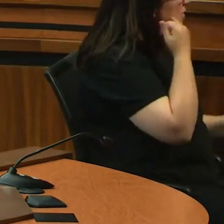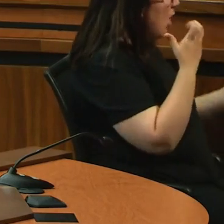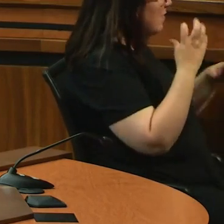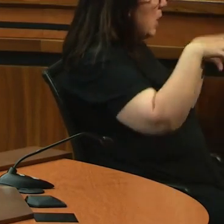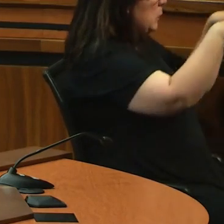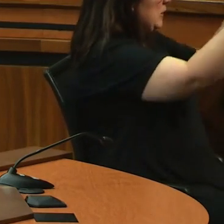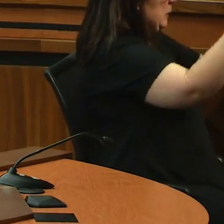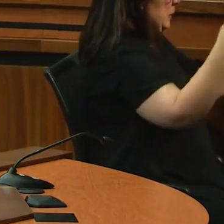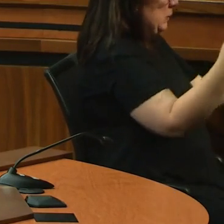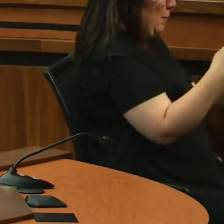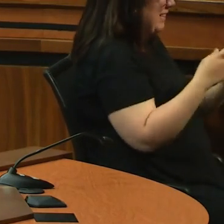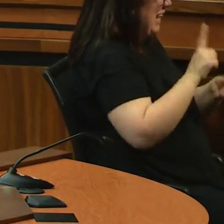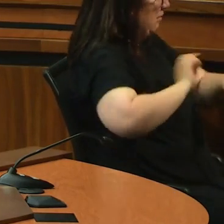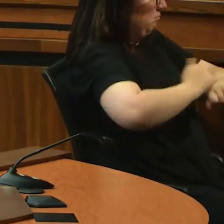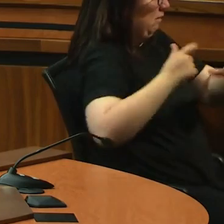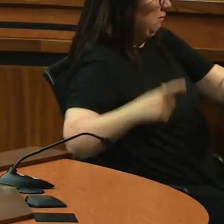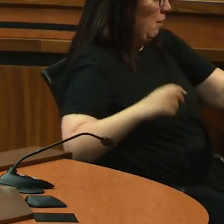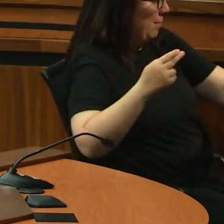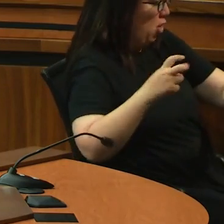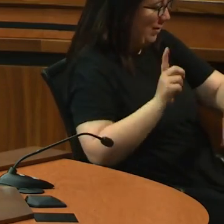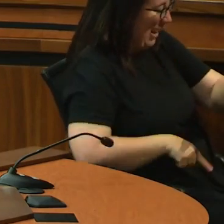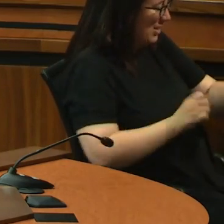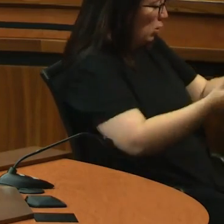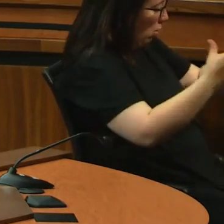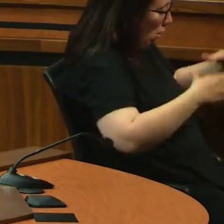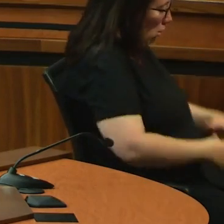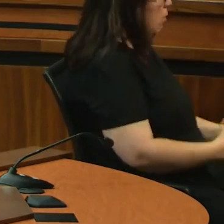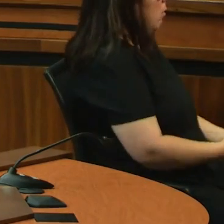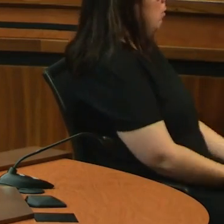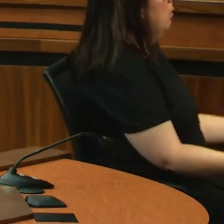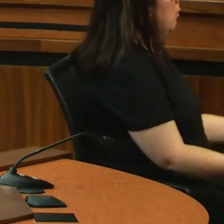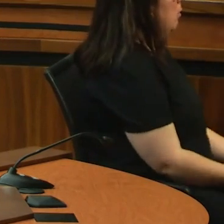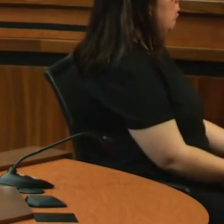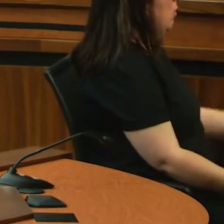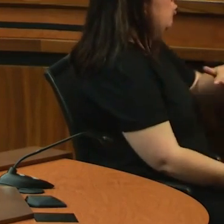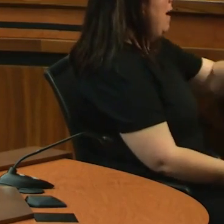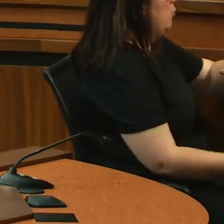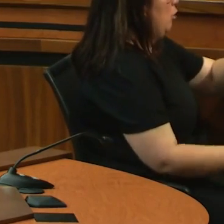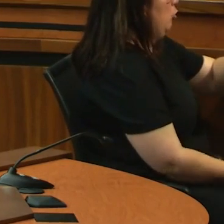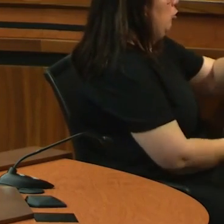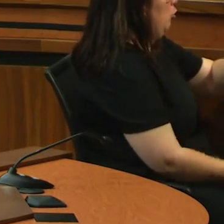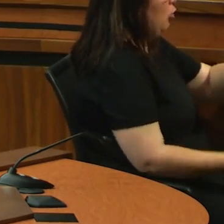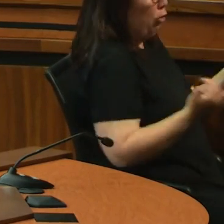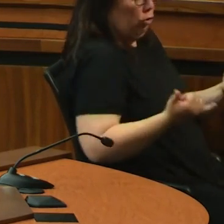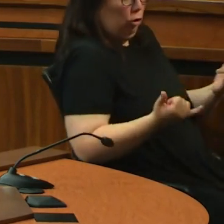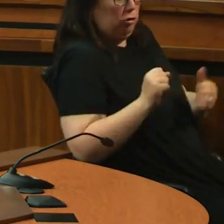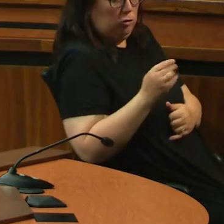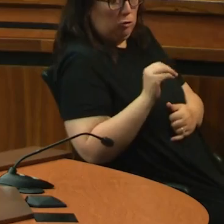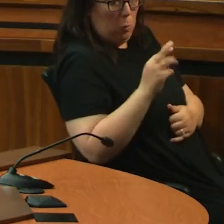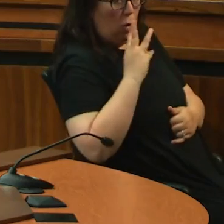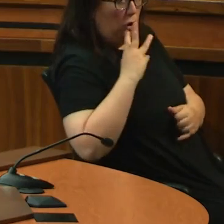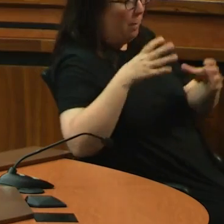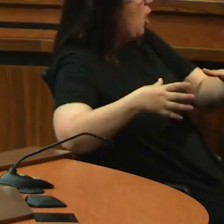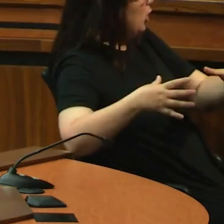We don't have room for large ponds. We also took a look at the existing stormwater ponds and how much the expansion of those existing